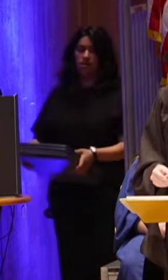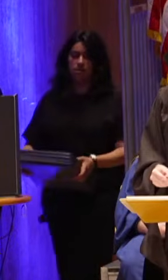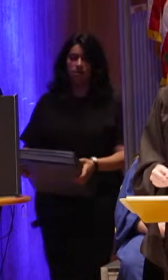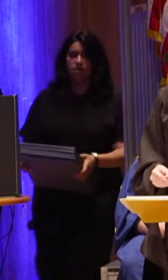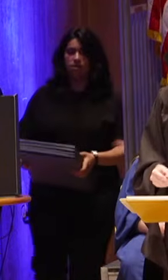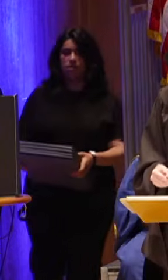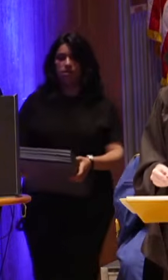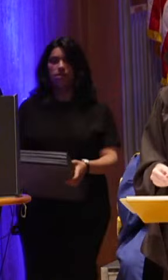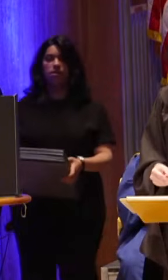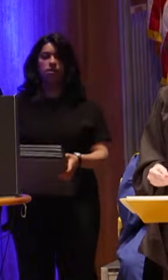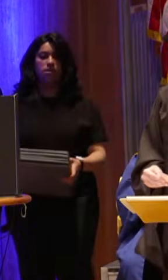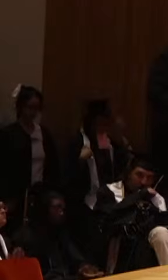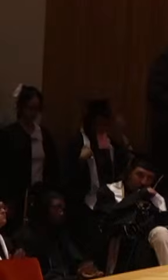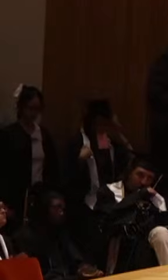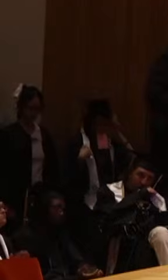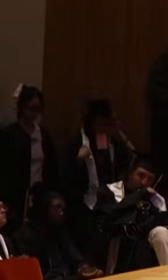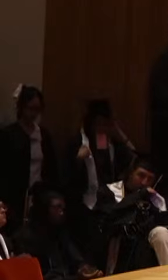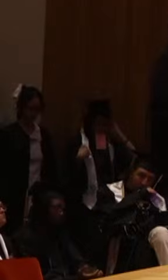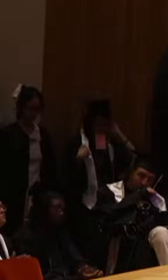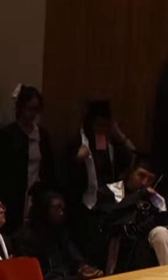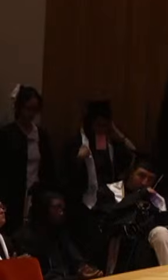Senate Gibson, cum laude.